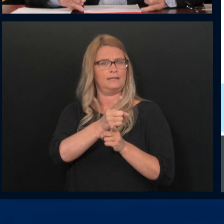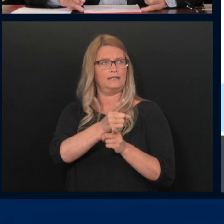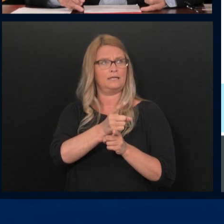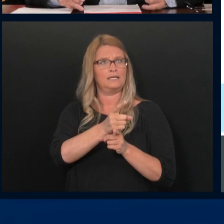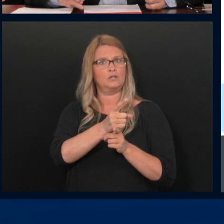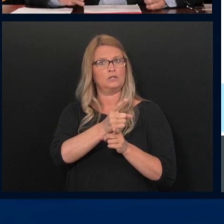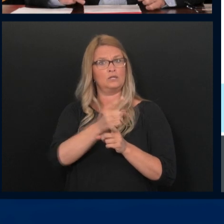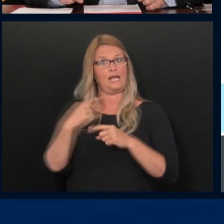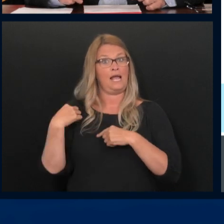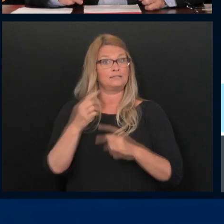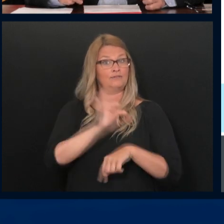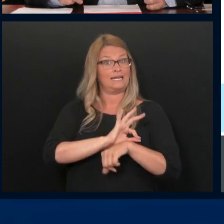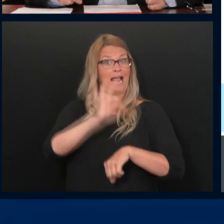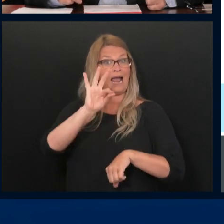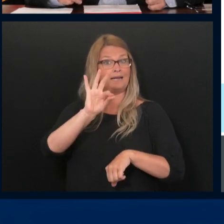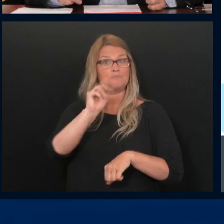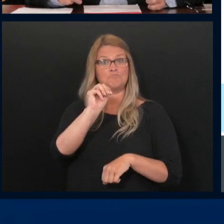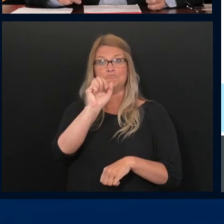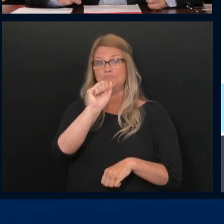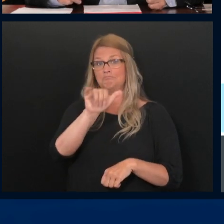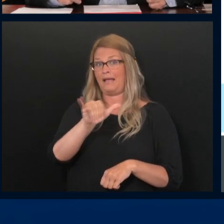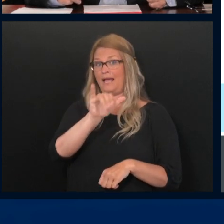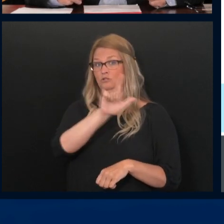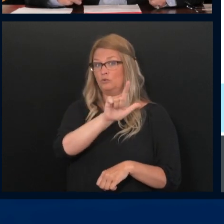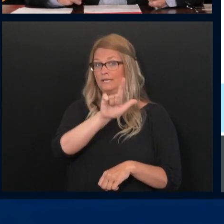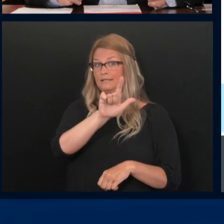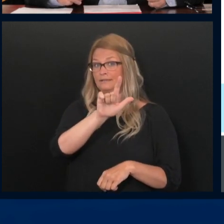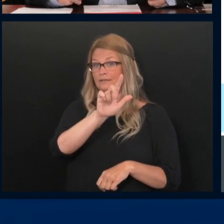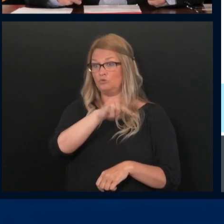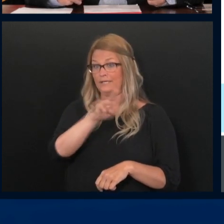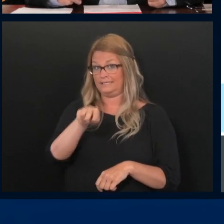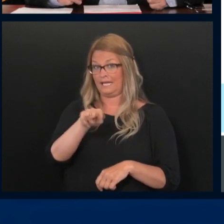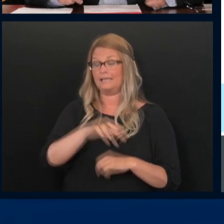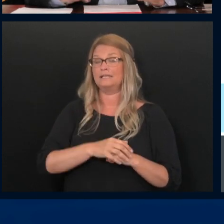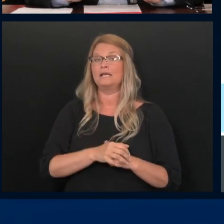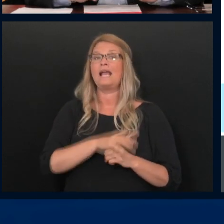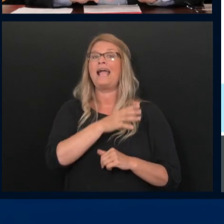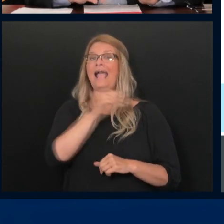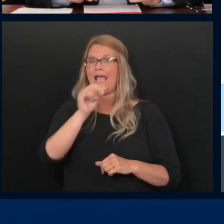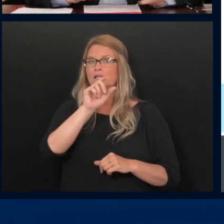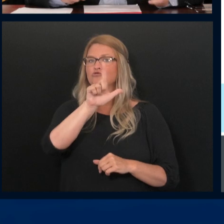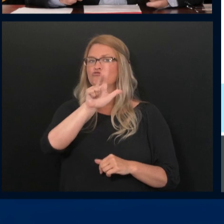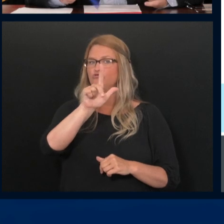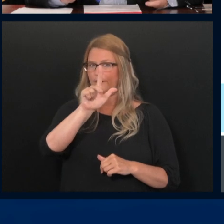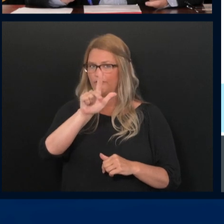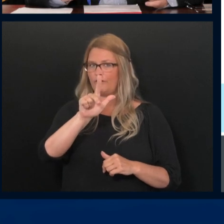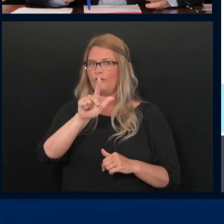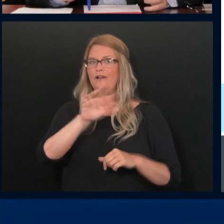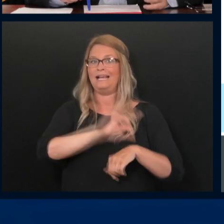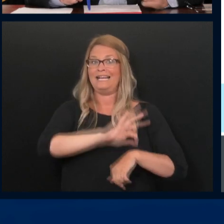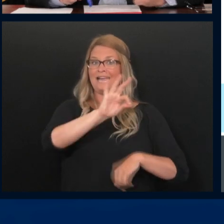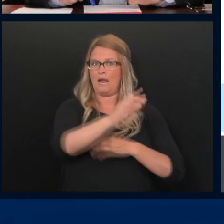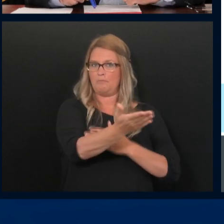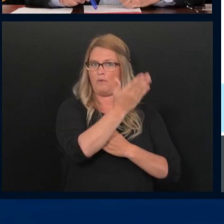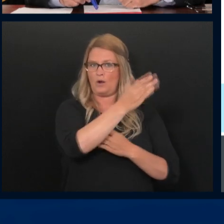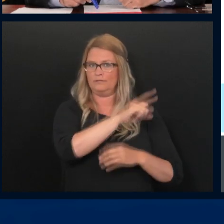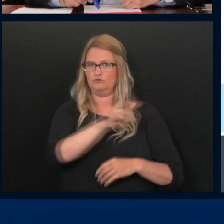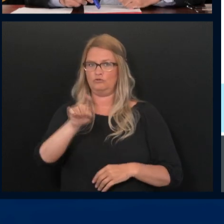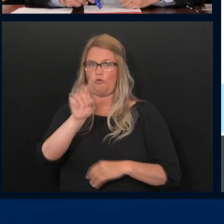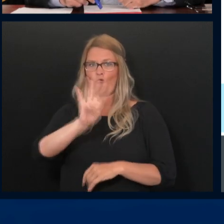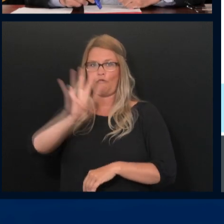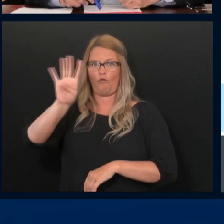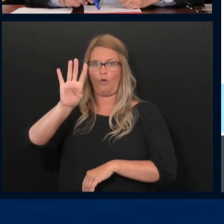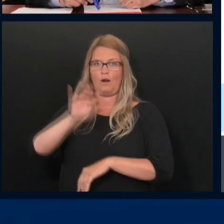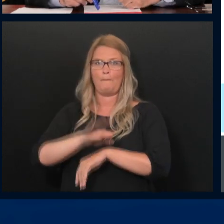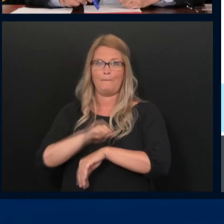As of 9 o'clock on May the 22nd, and the 23rd, from 9 to 4 p.m., we will be